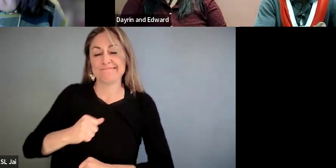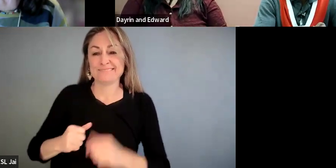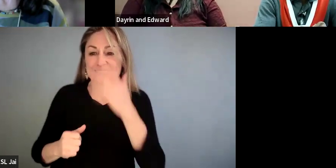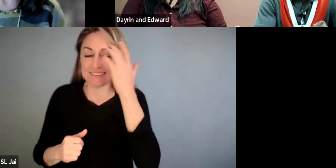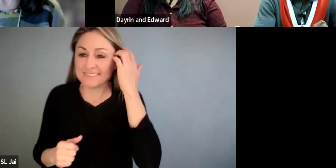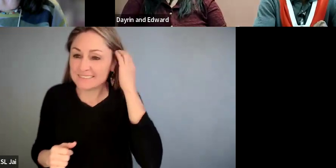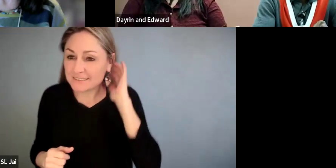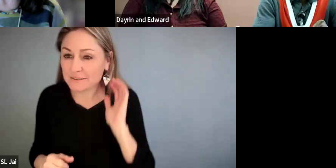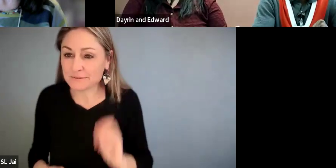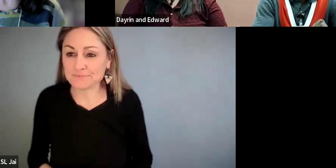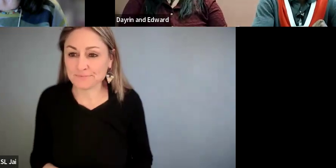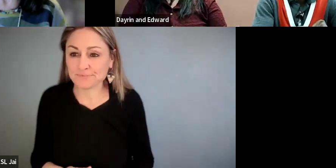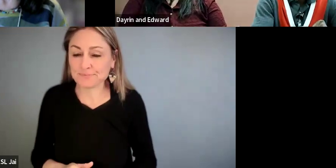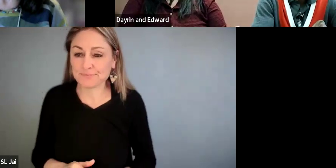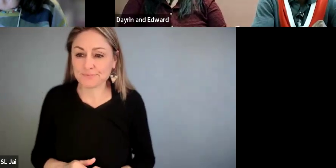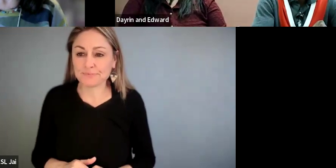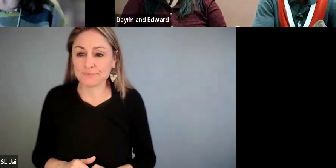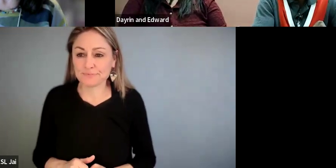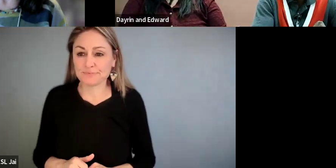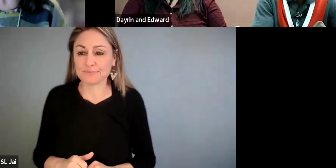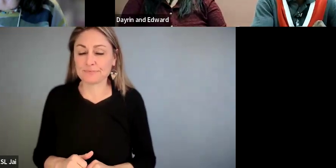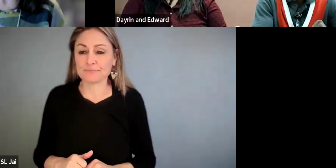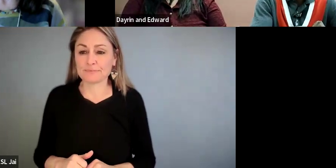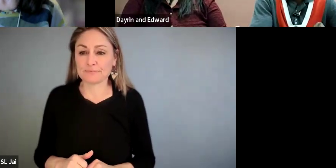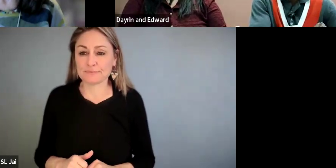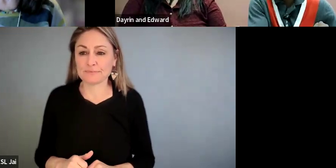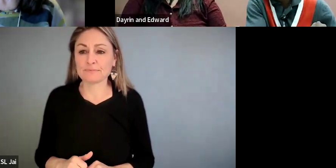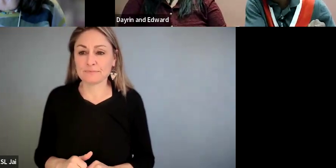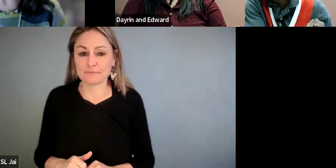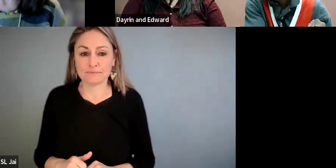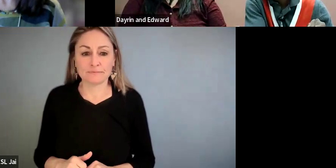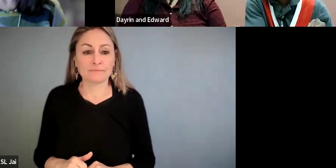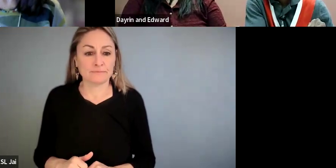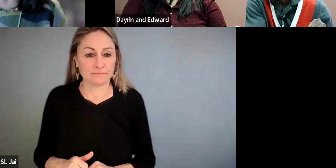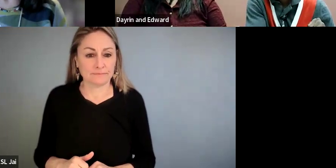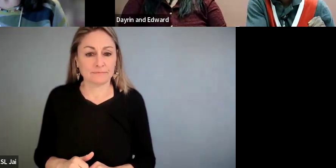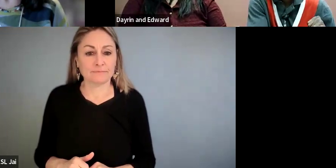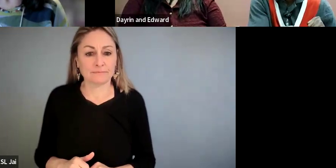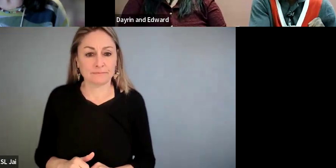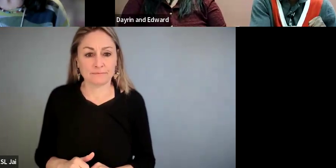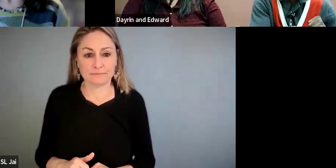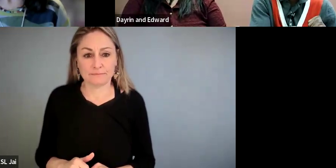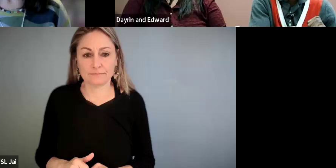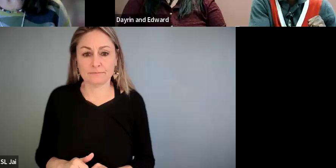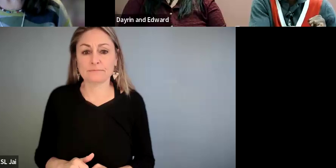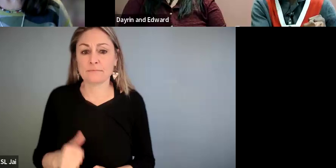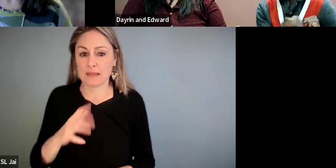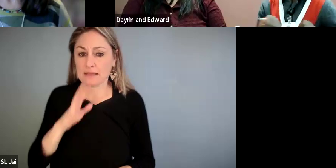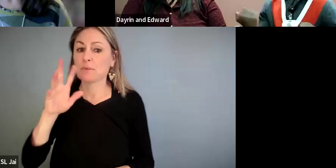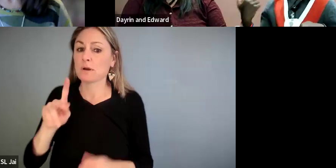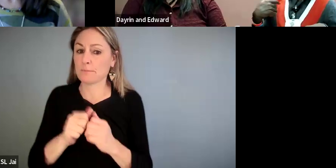I spoke that I spoke up about my concern. That's one of